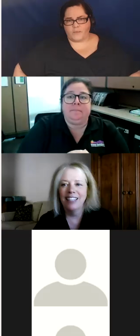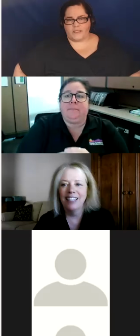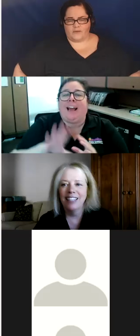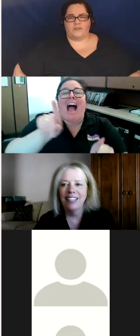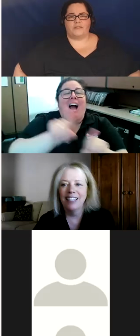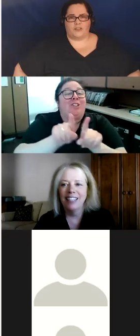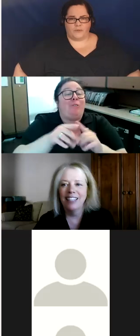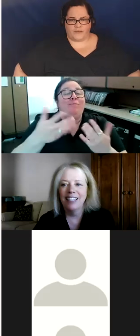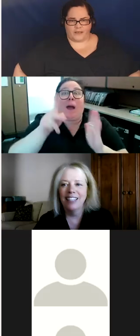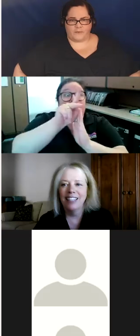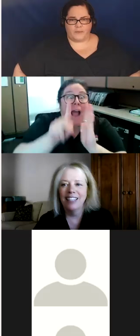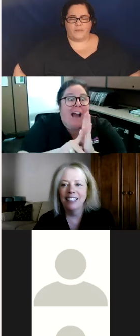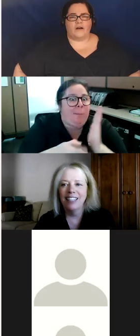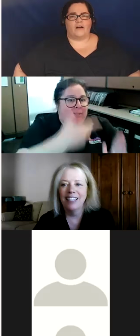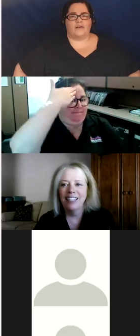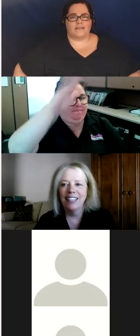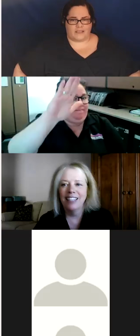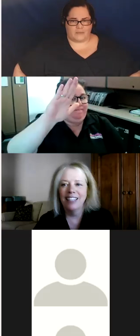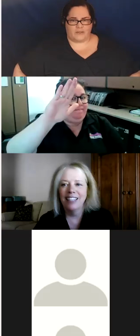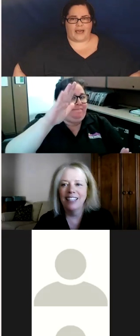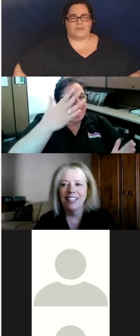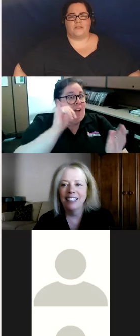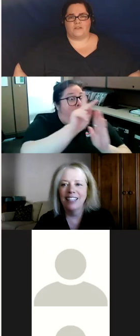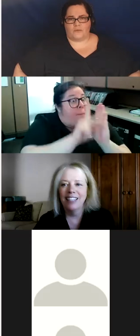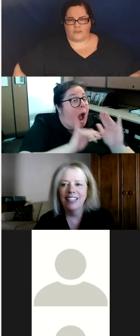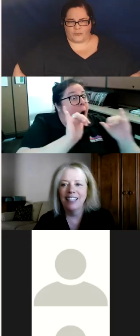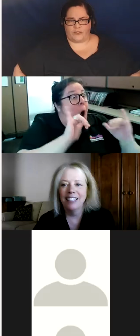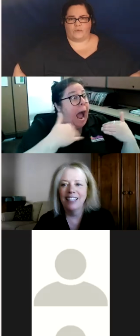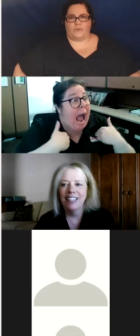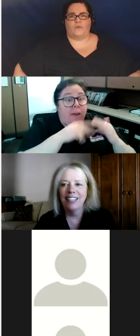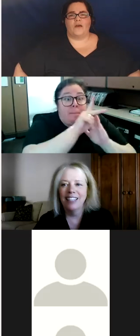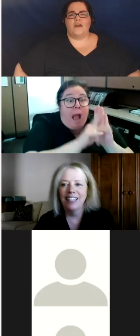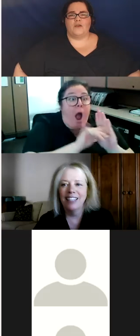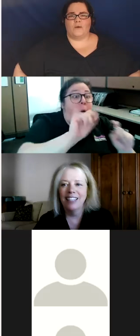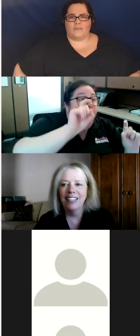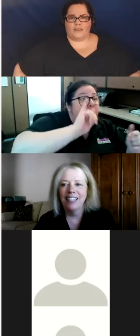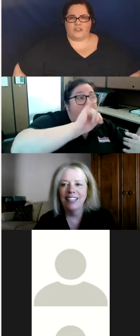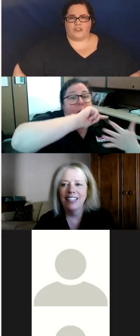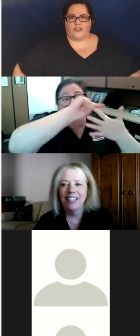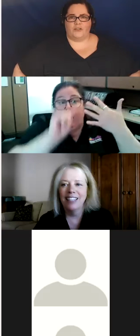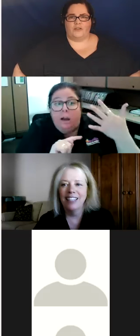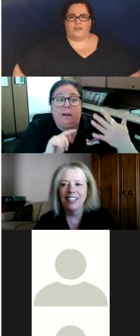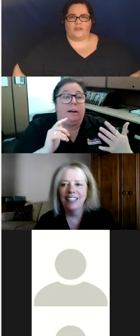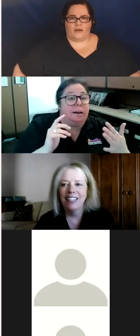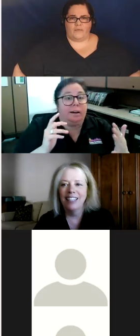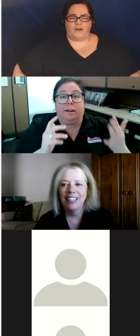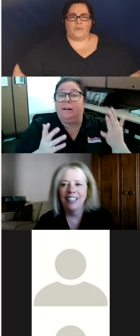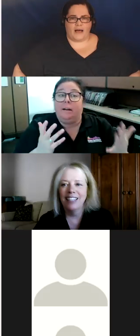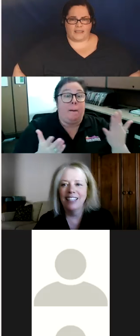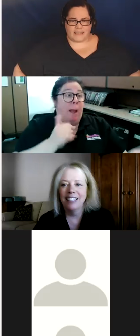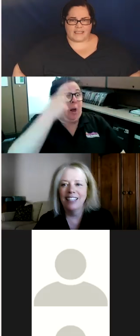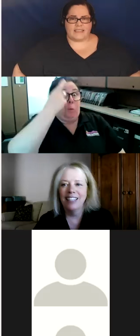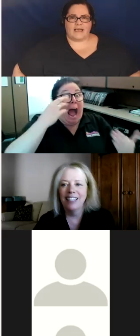of your materials that you're providing for people are accessible, captioned, interpreted, or both. You want to make sure that